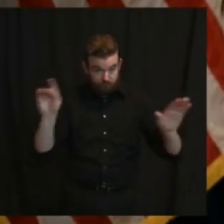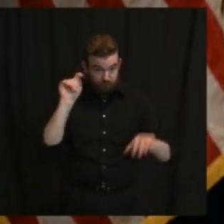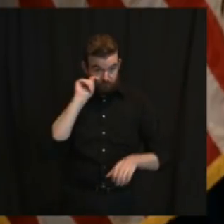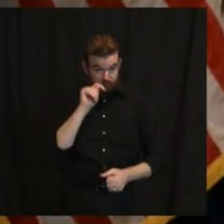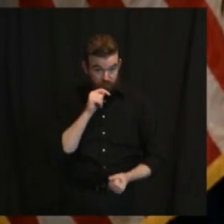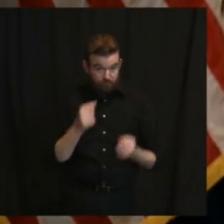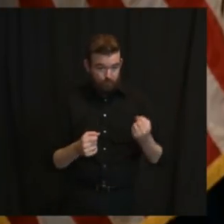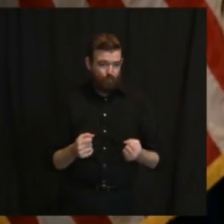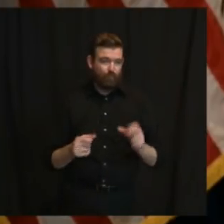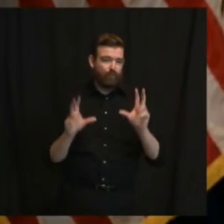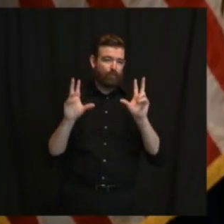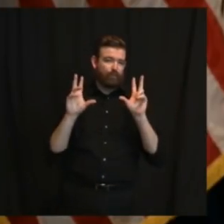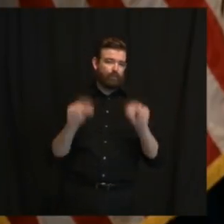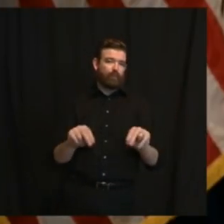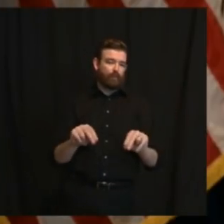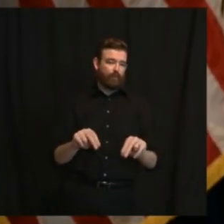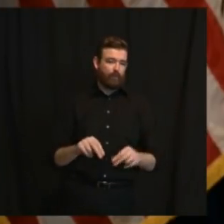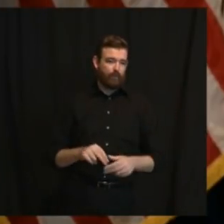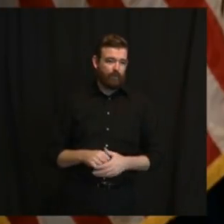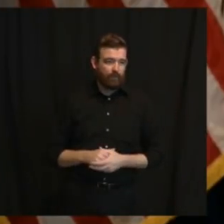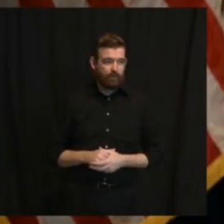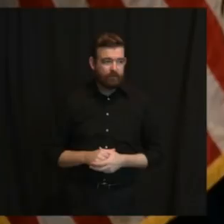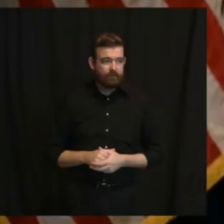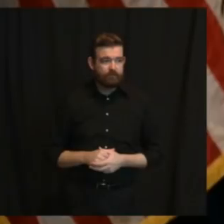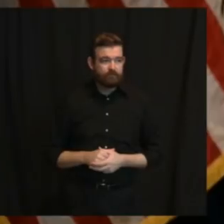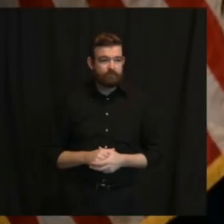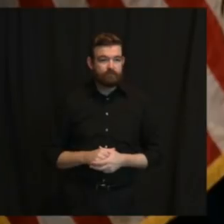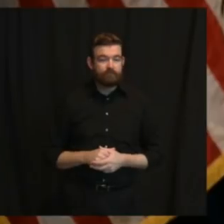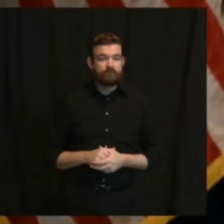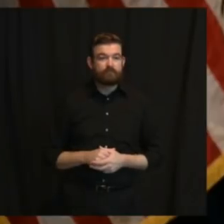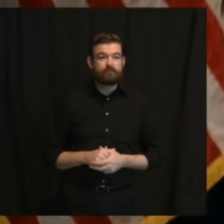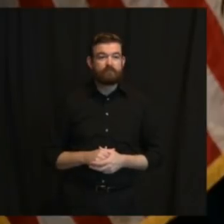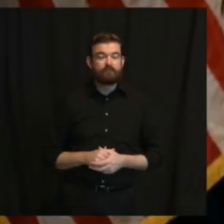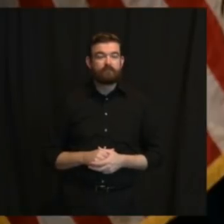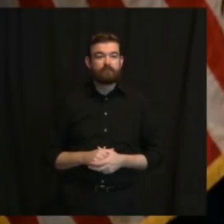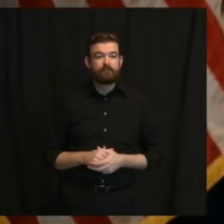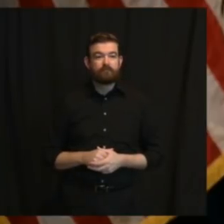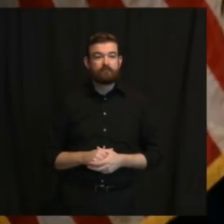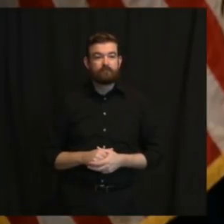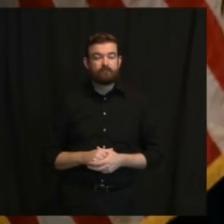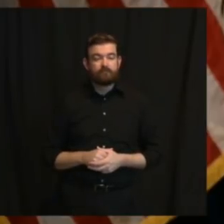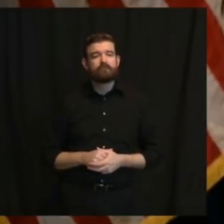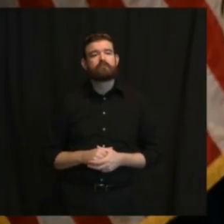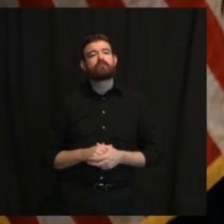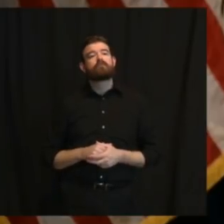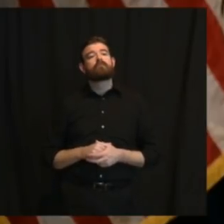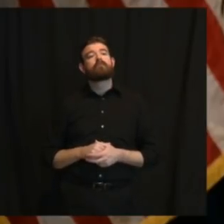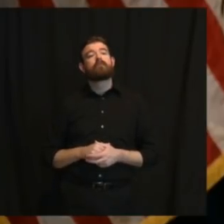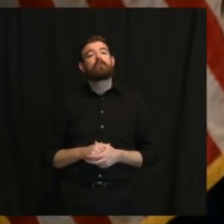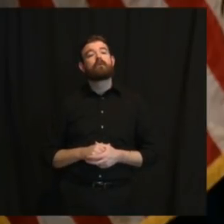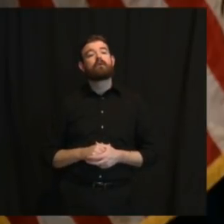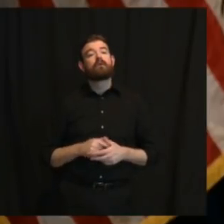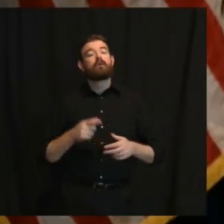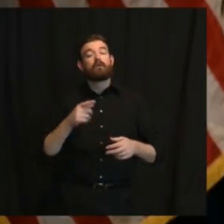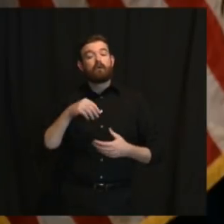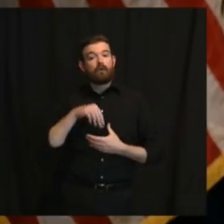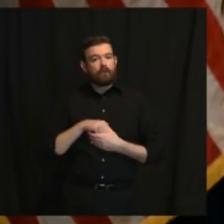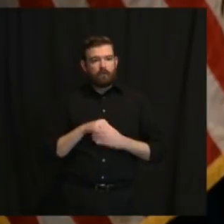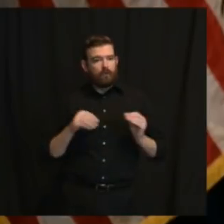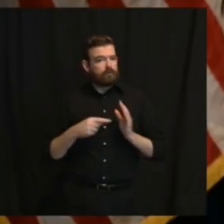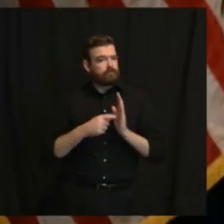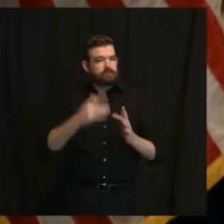see you. Good to see you too. Thanks, Governor. Just to follow up on something that you said today about the asymptomatic testing, is that just at Bergen Community College